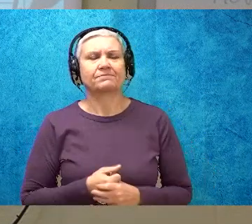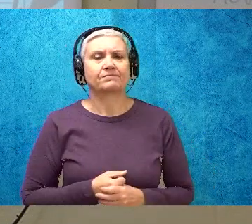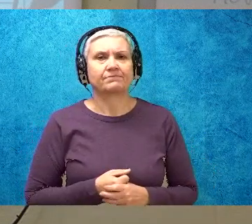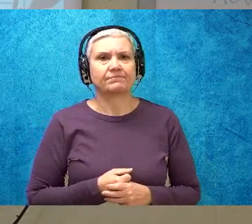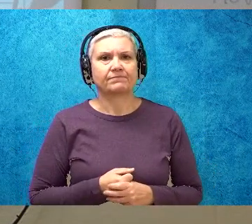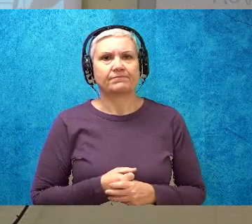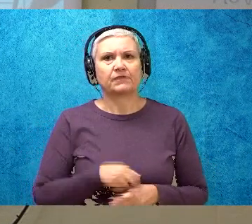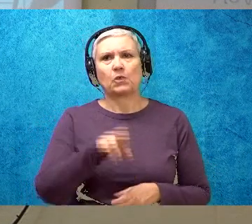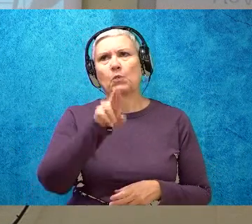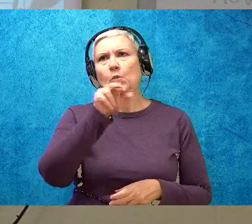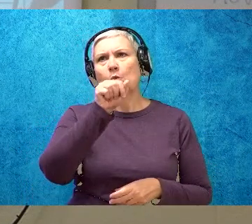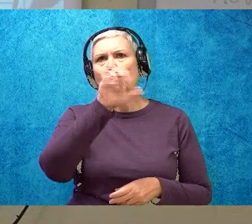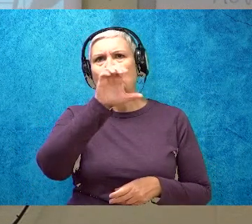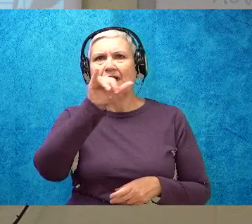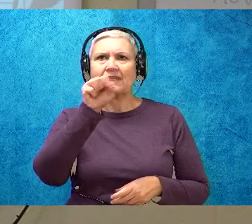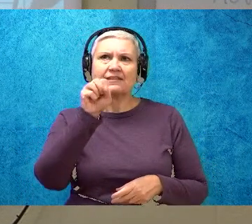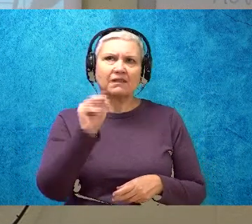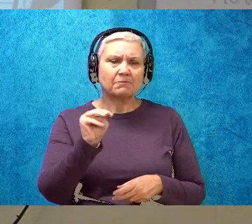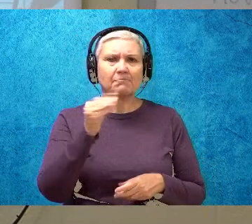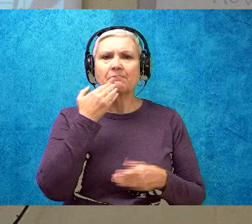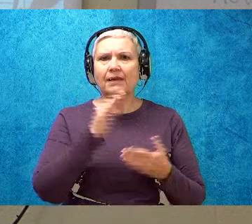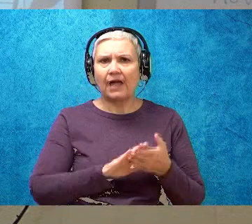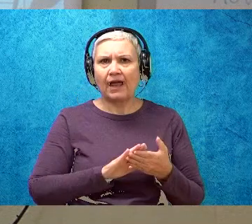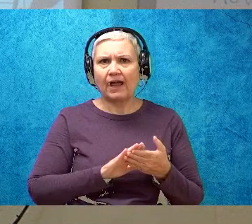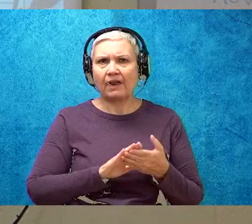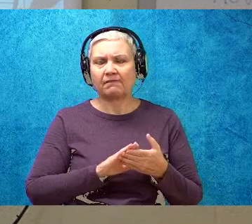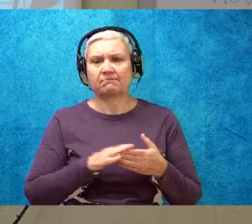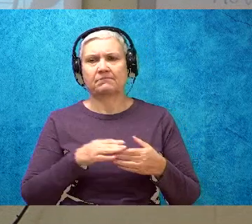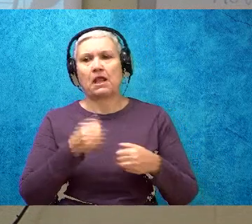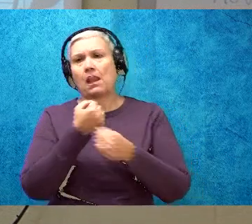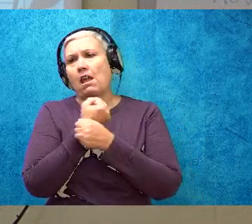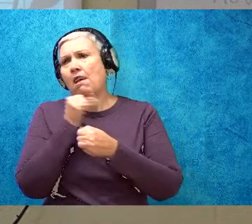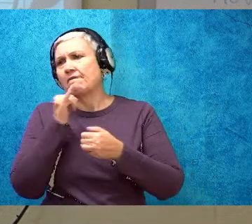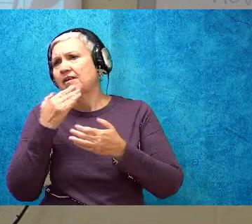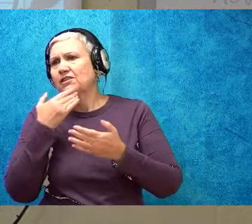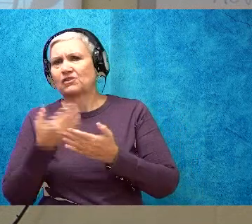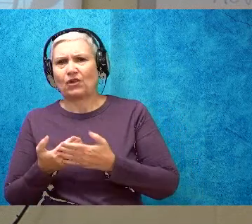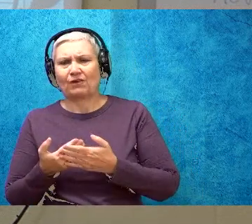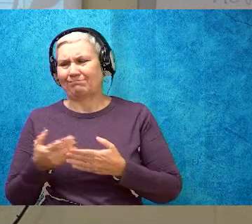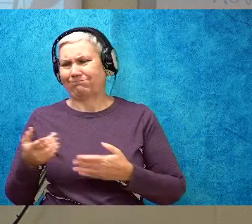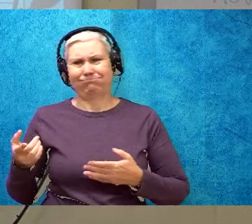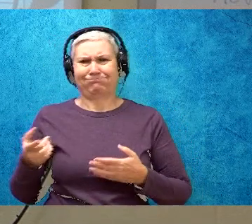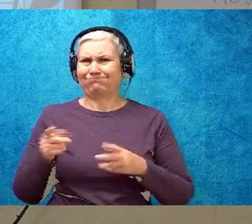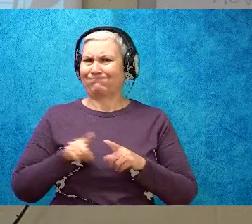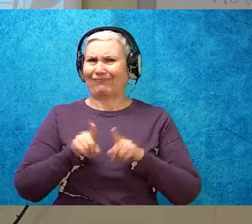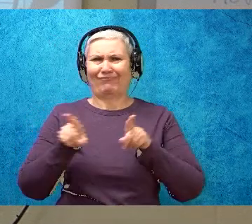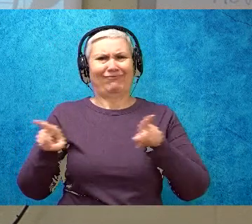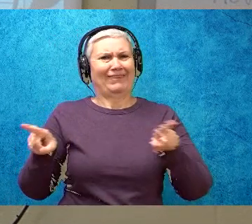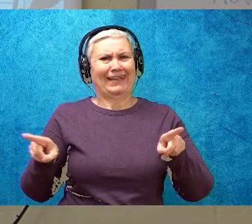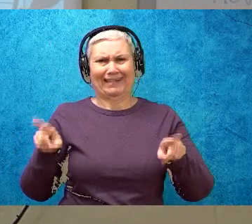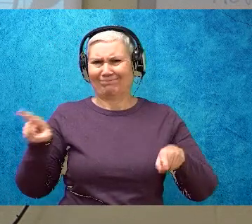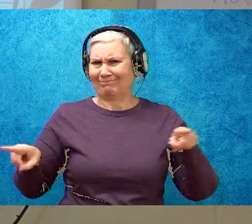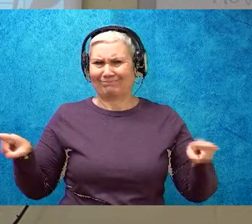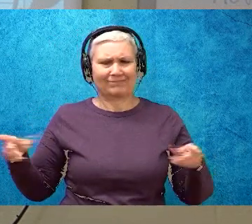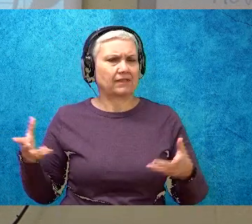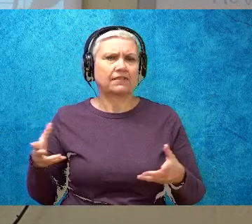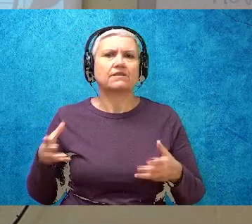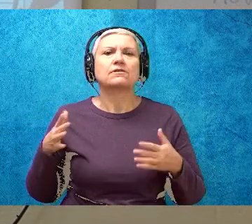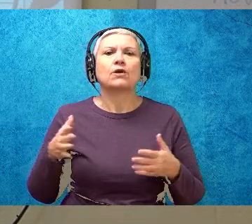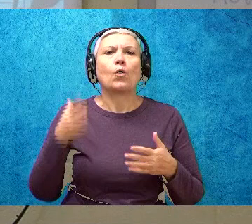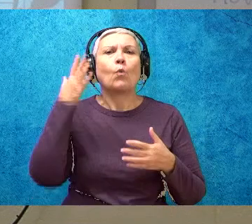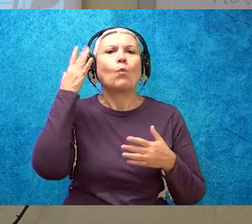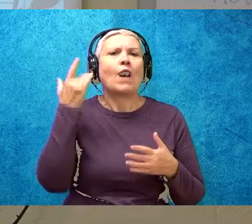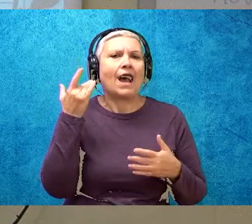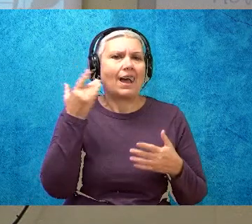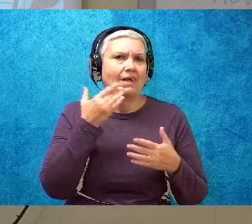Racism is bad. Love is good. Too vague. All right? Better to include why it is bad and why it is